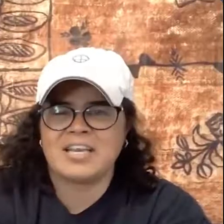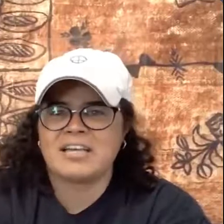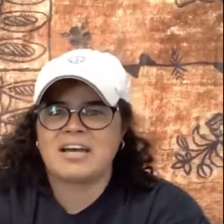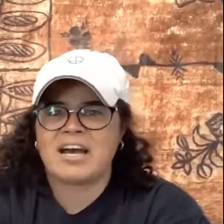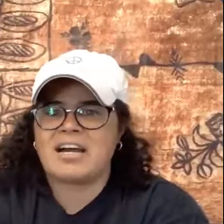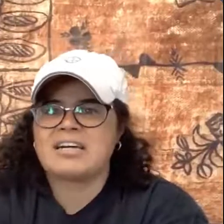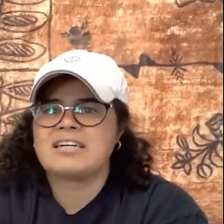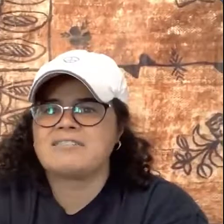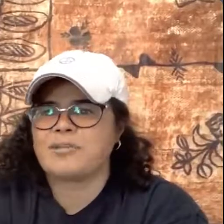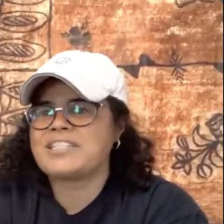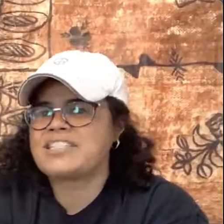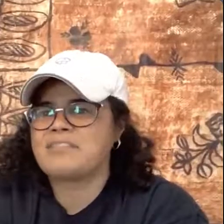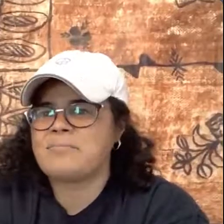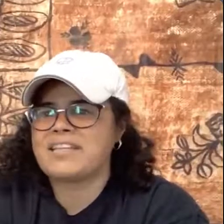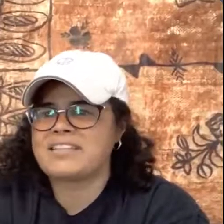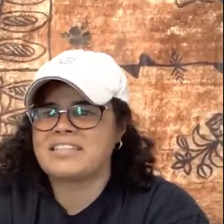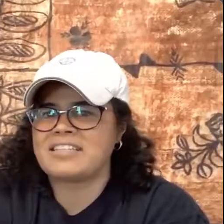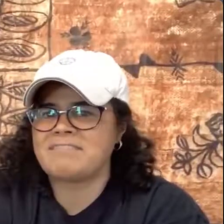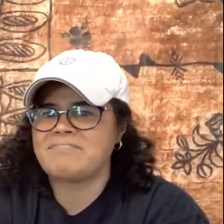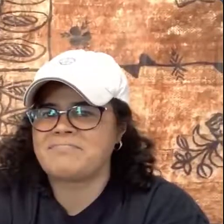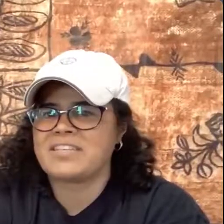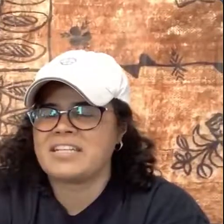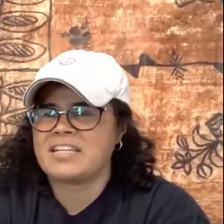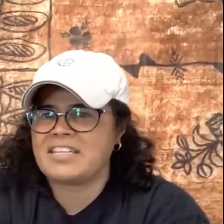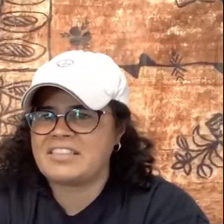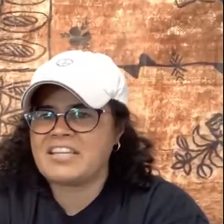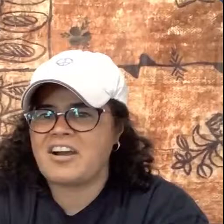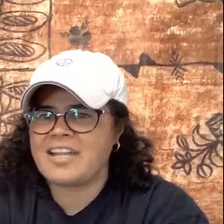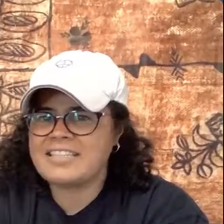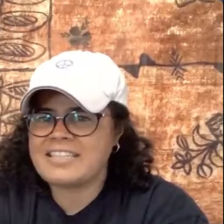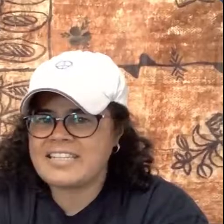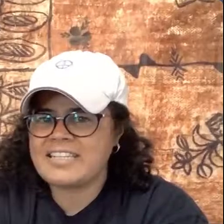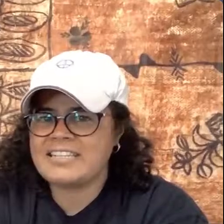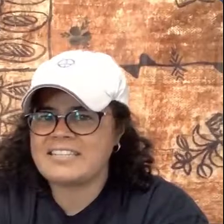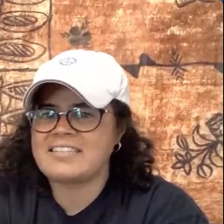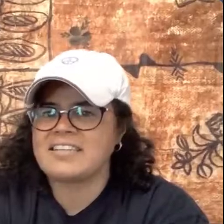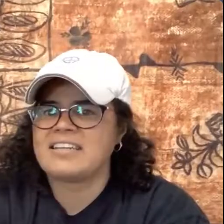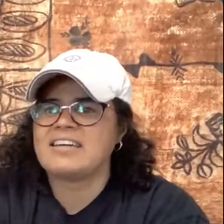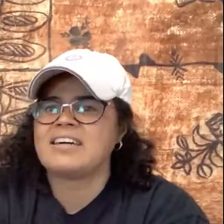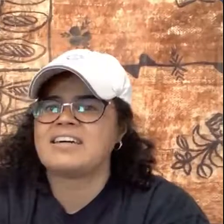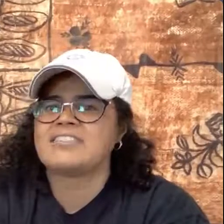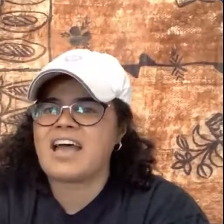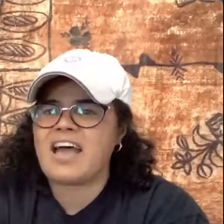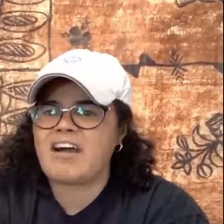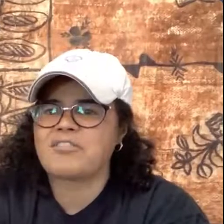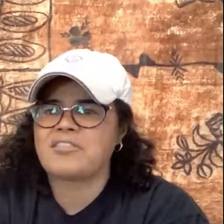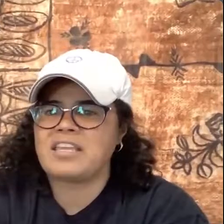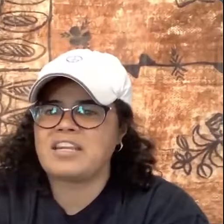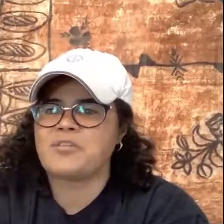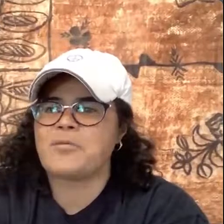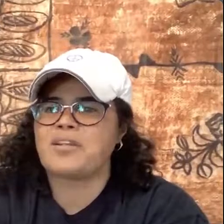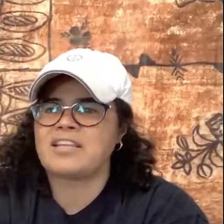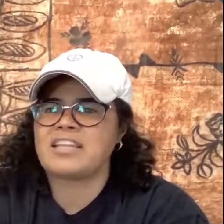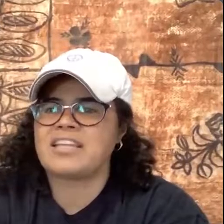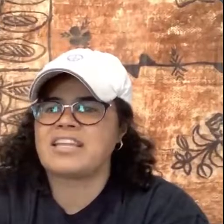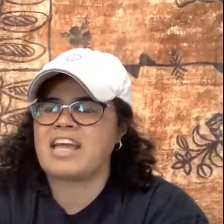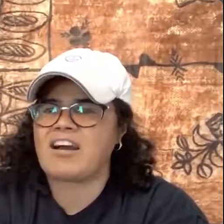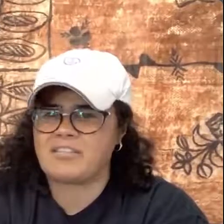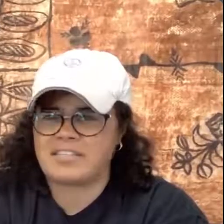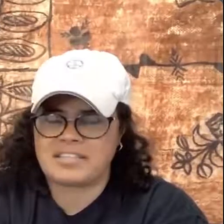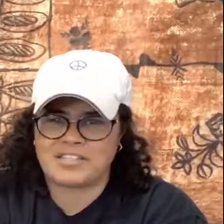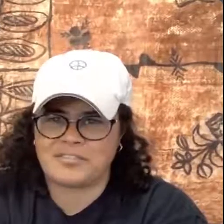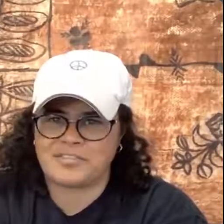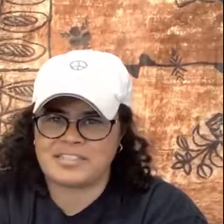versus Western medicine, and their ideas to healthy equality